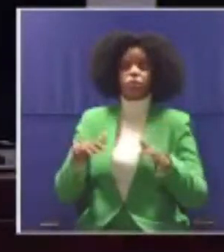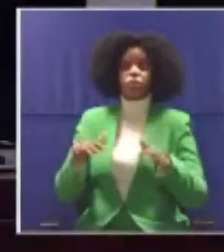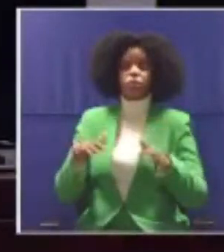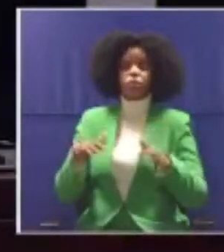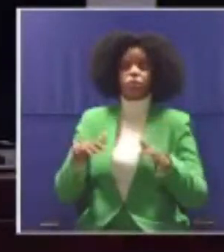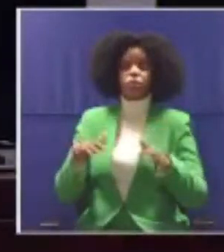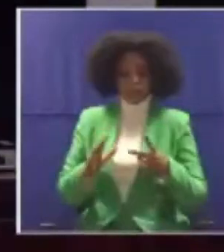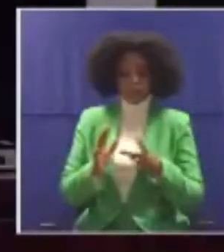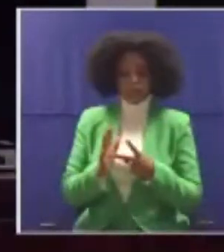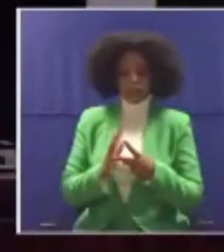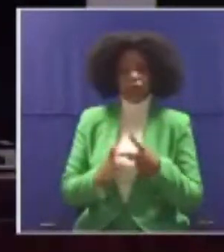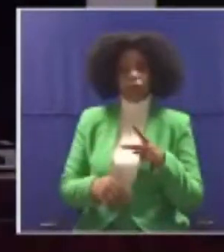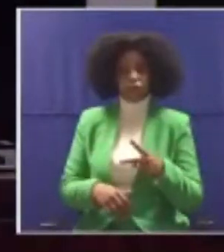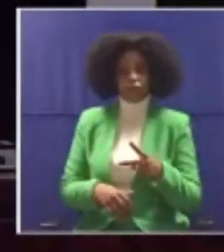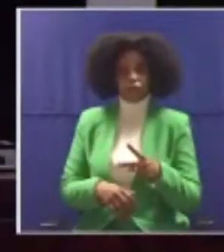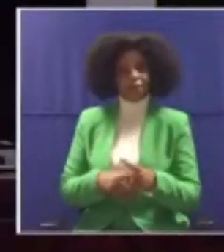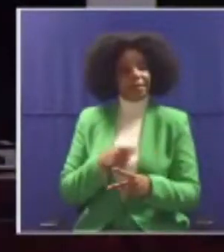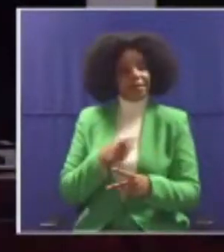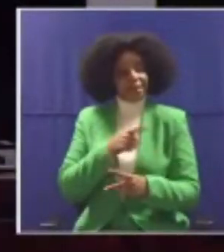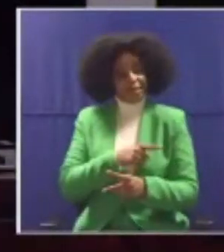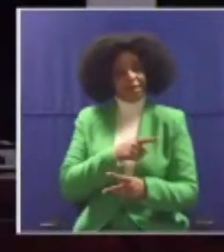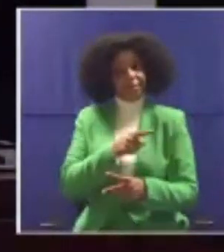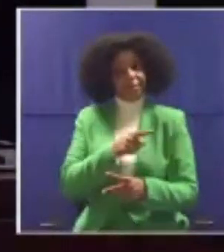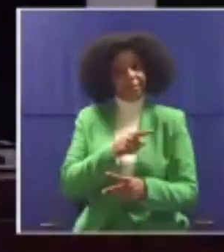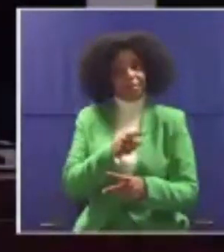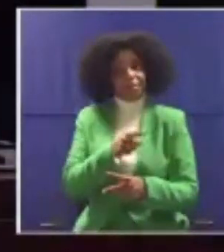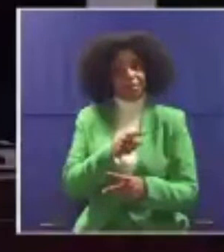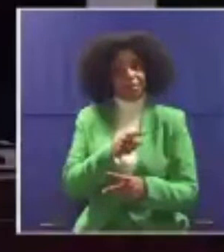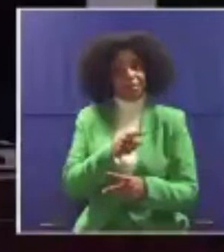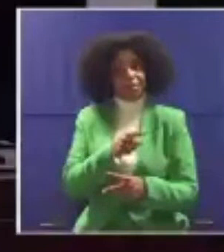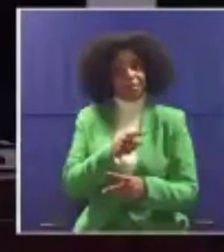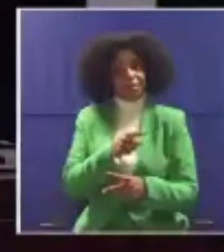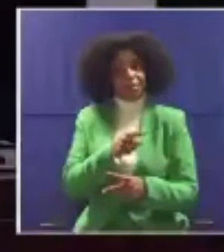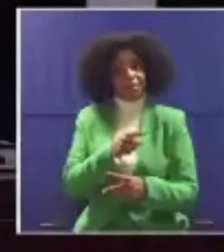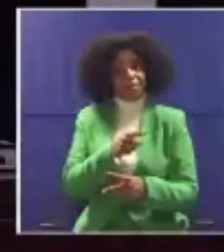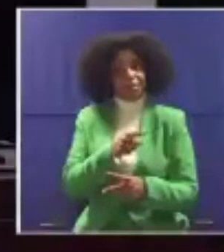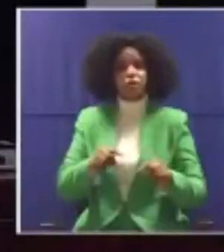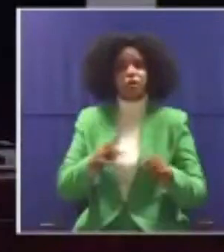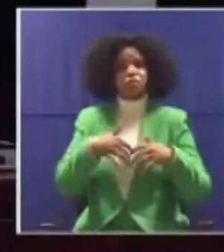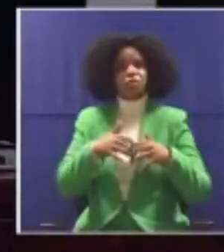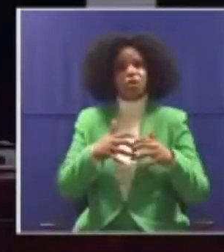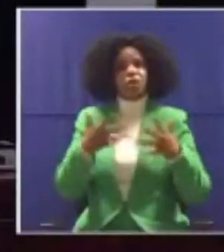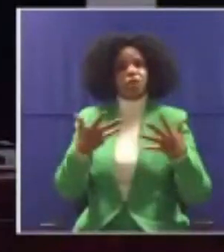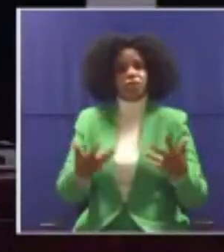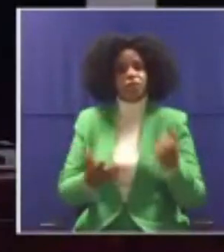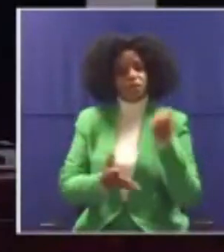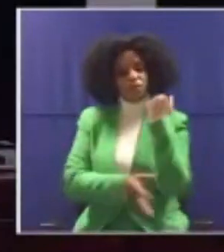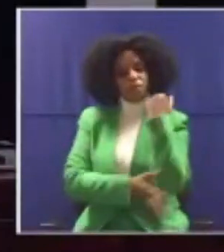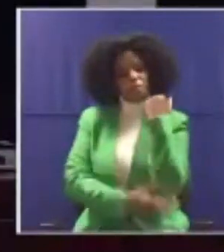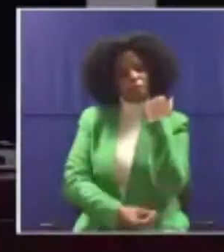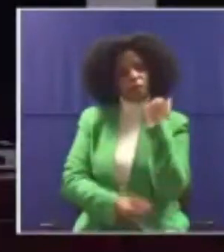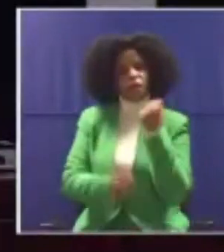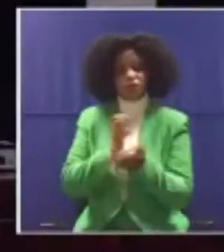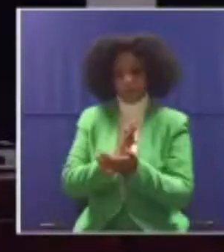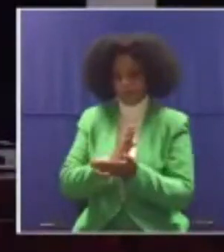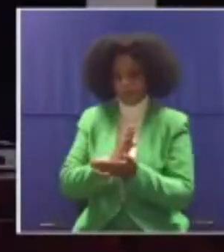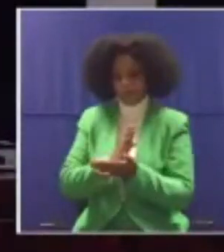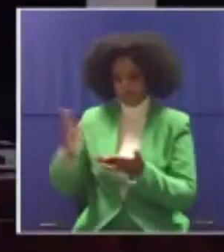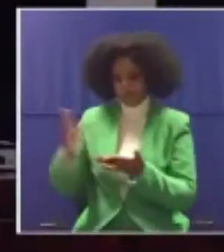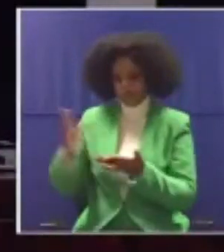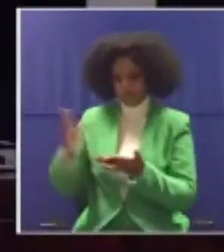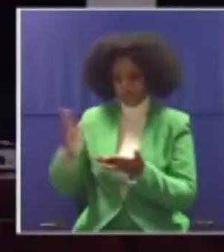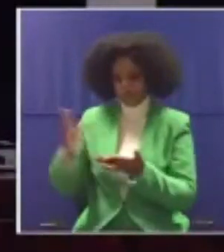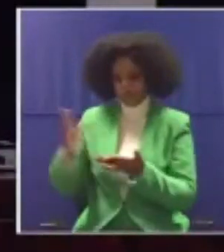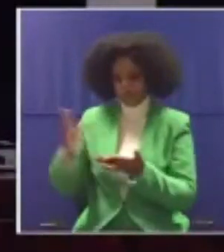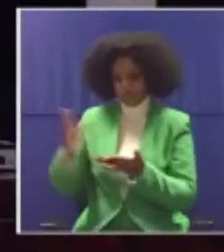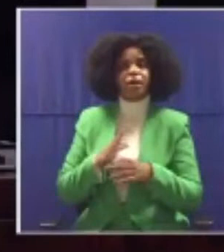coalition governments must be committed to combating poverty and deprivation, as well as building a growing and